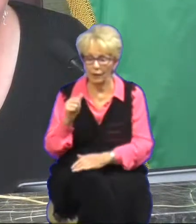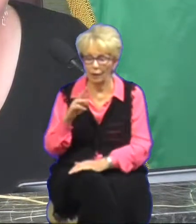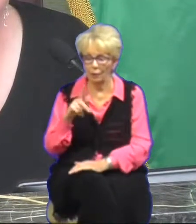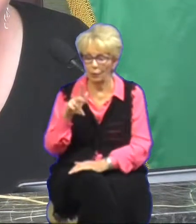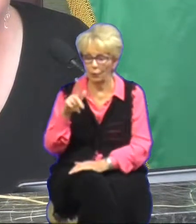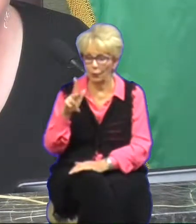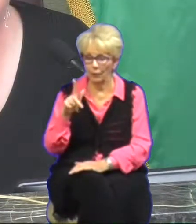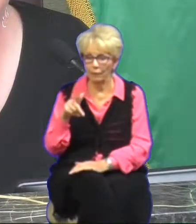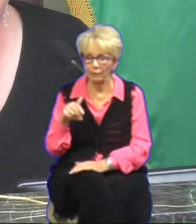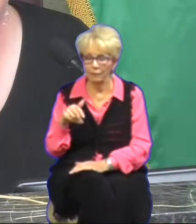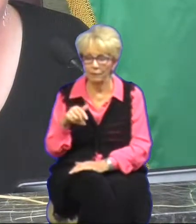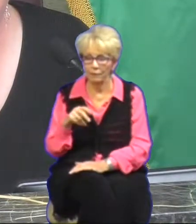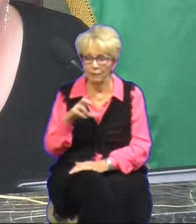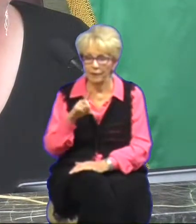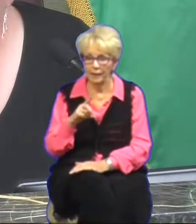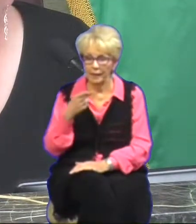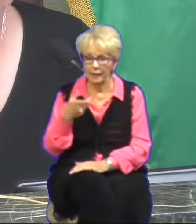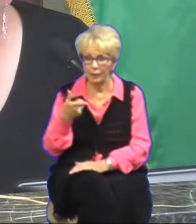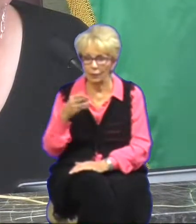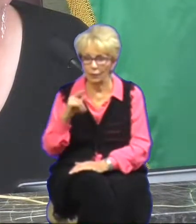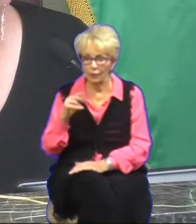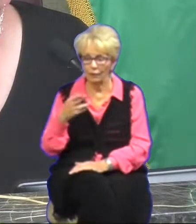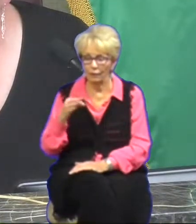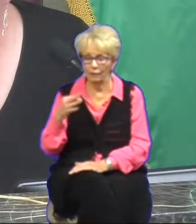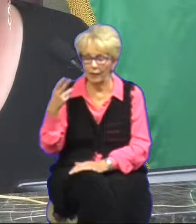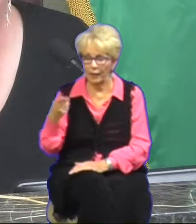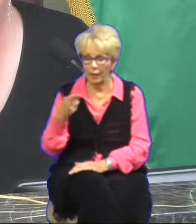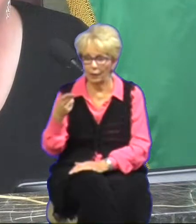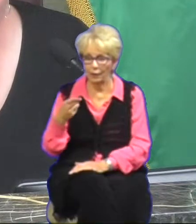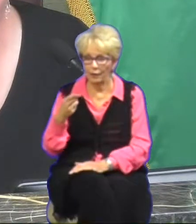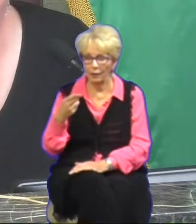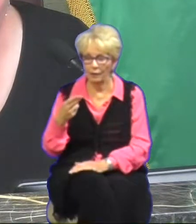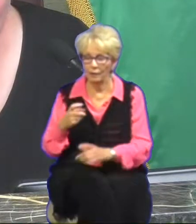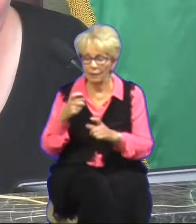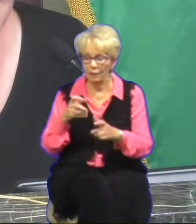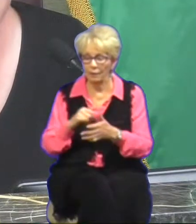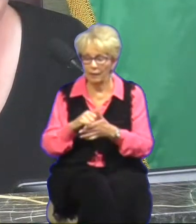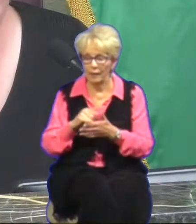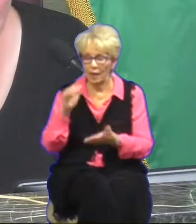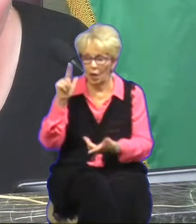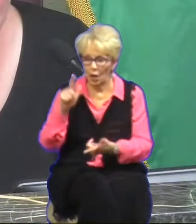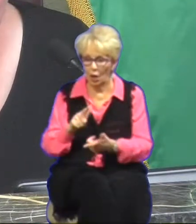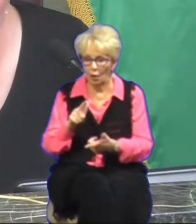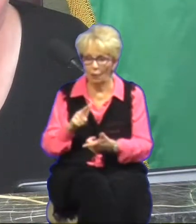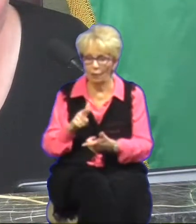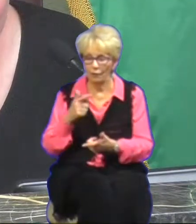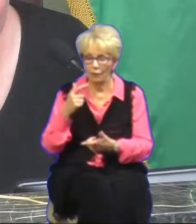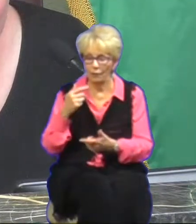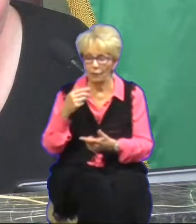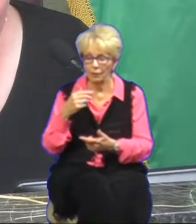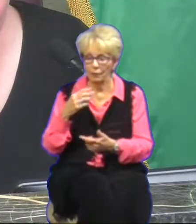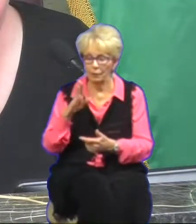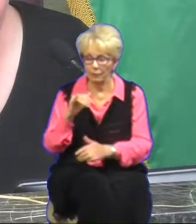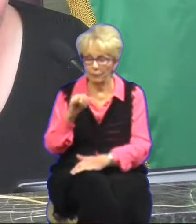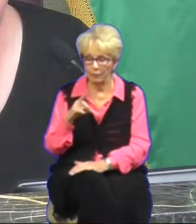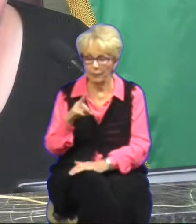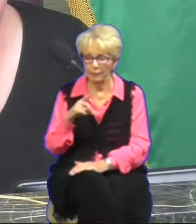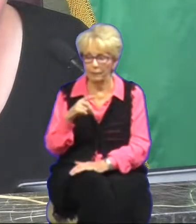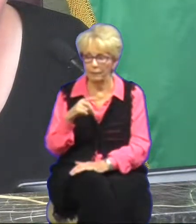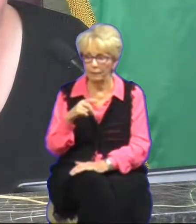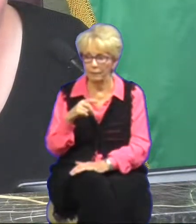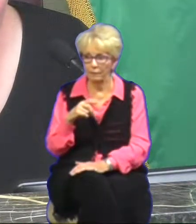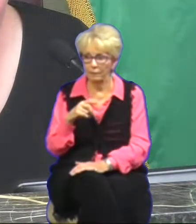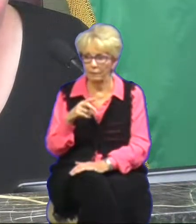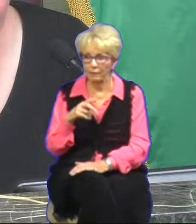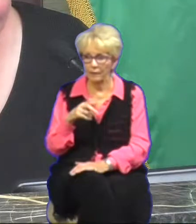23rd. D.H. Griffin of Hickory, North Carolina, supplied the lowest responsible bid. The